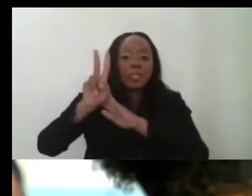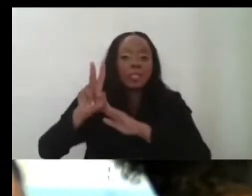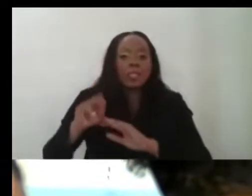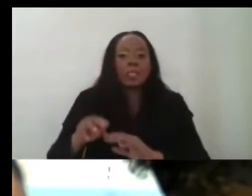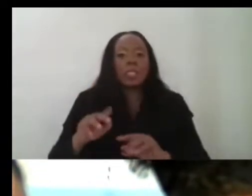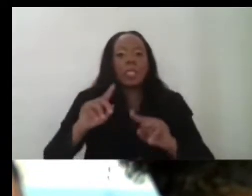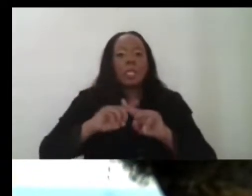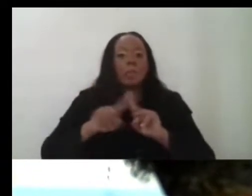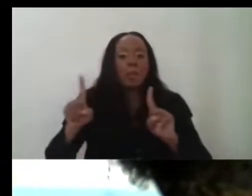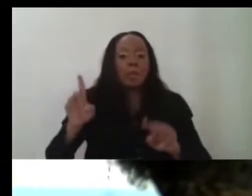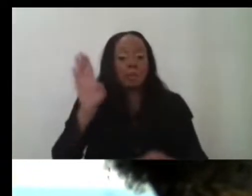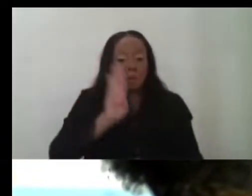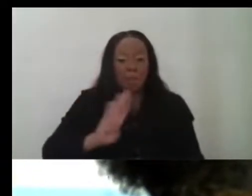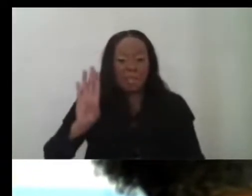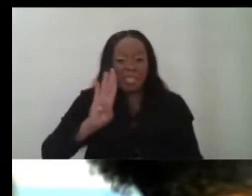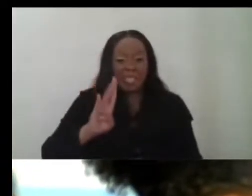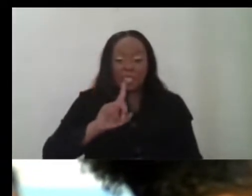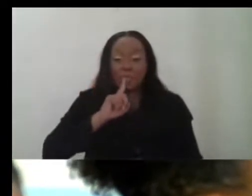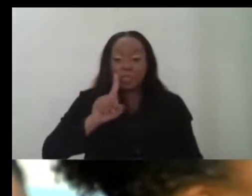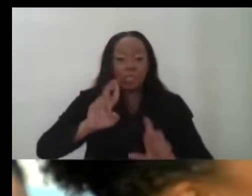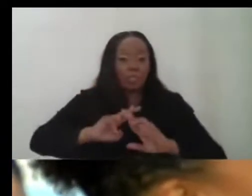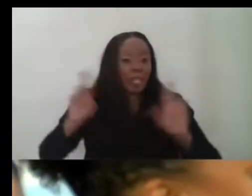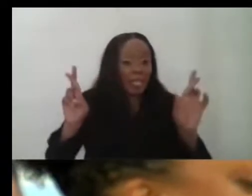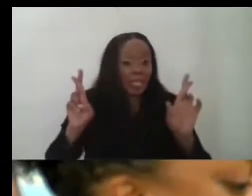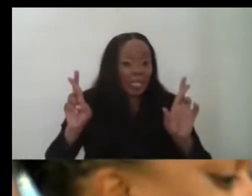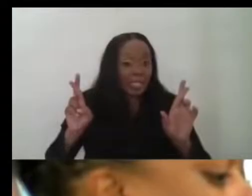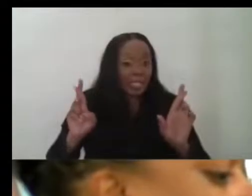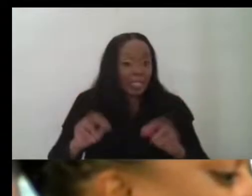we for this hurricane season?